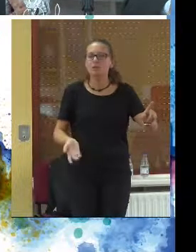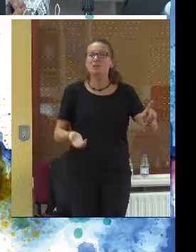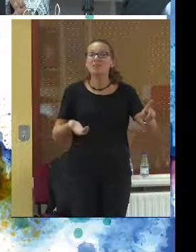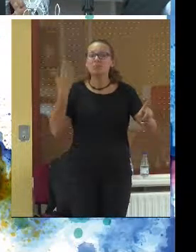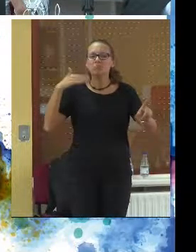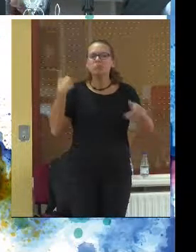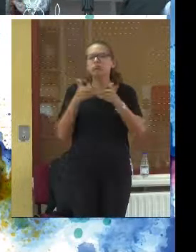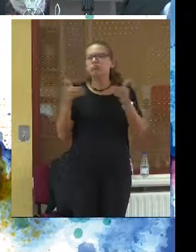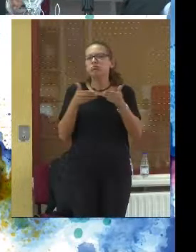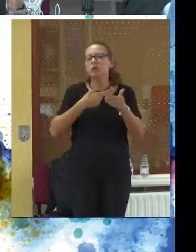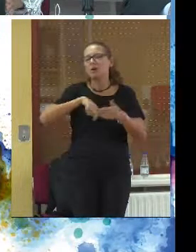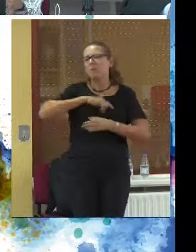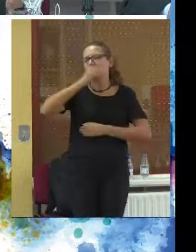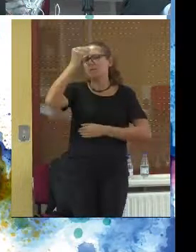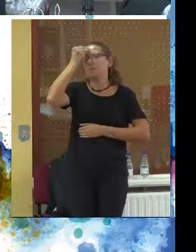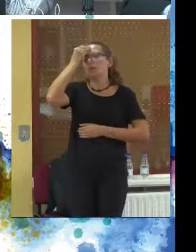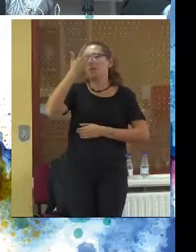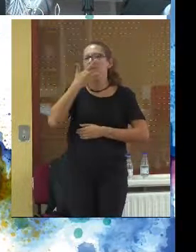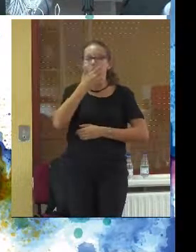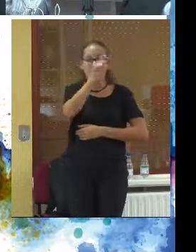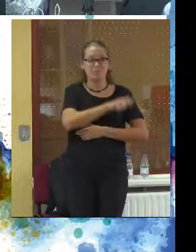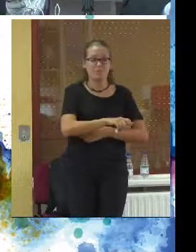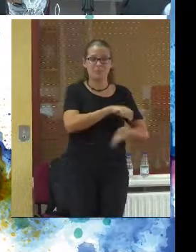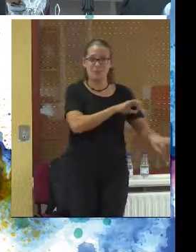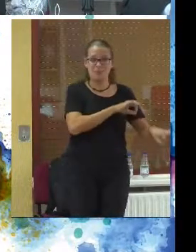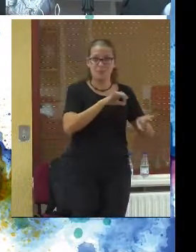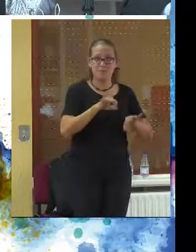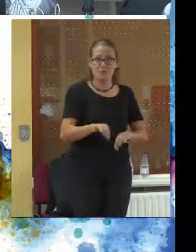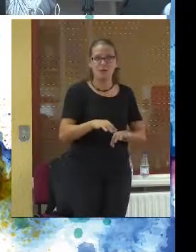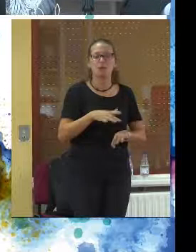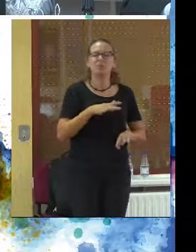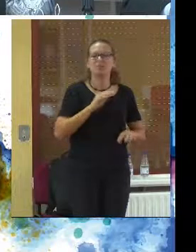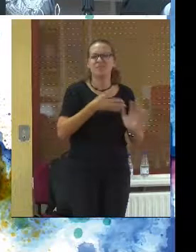So tutors really have all their